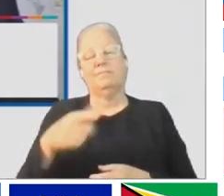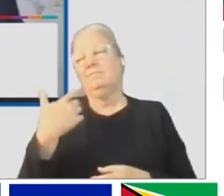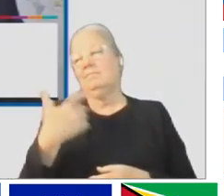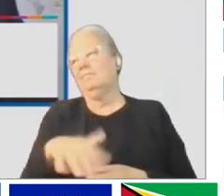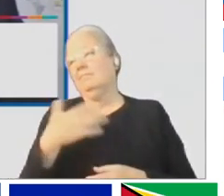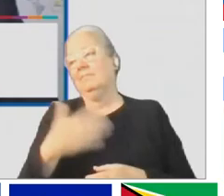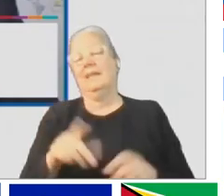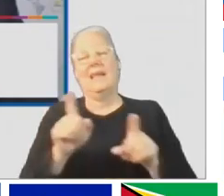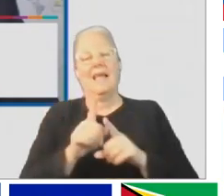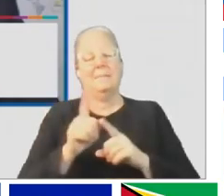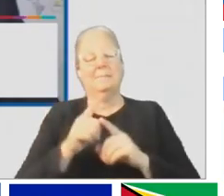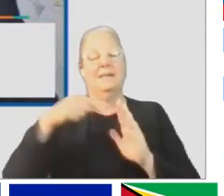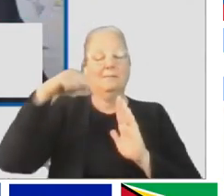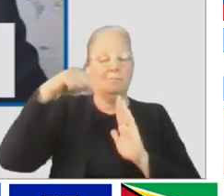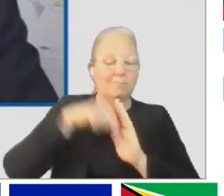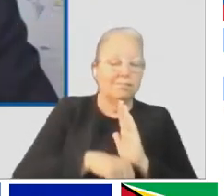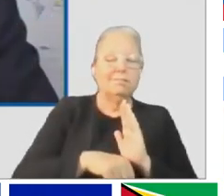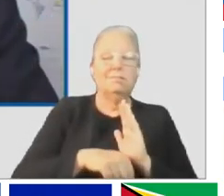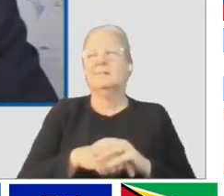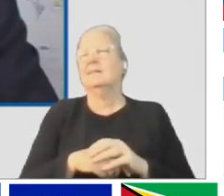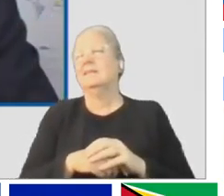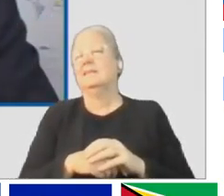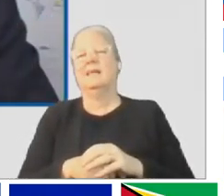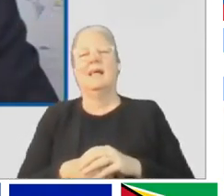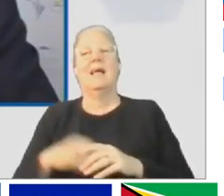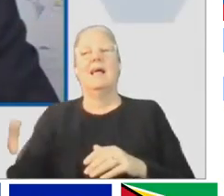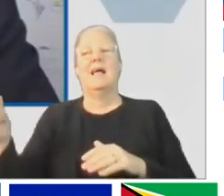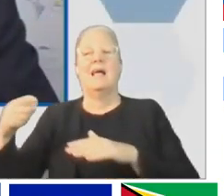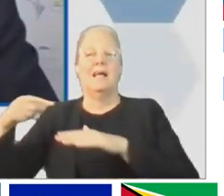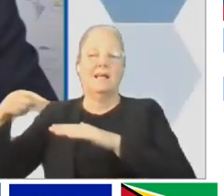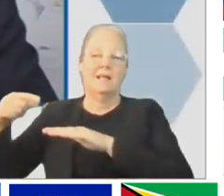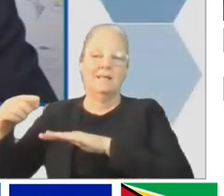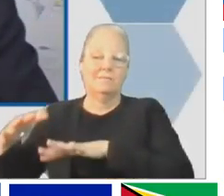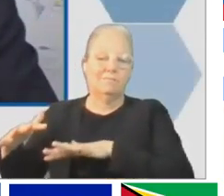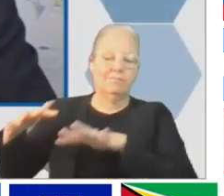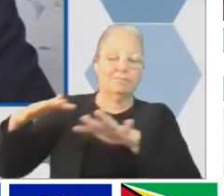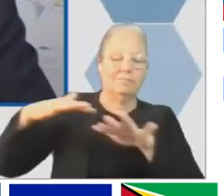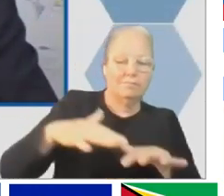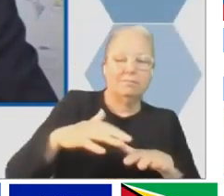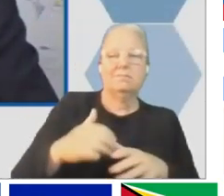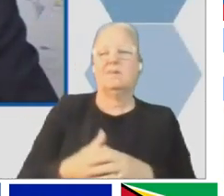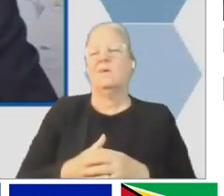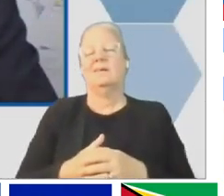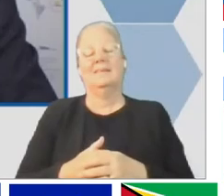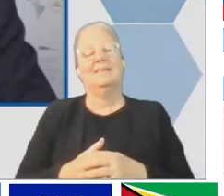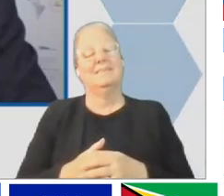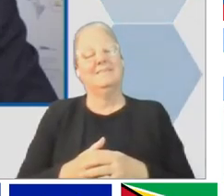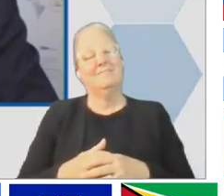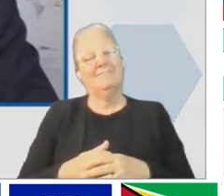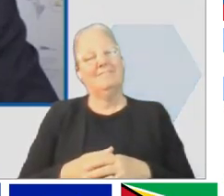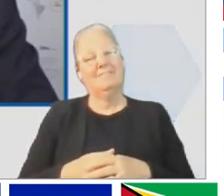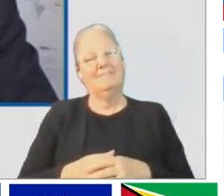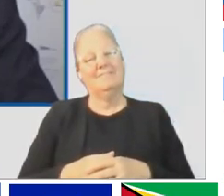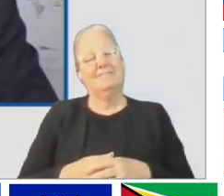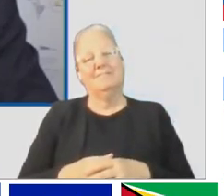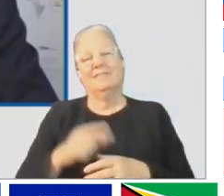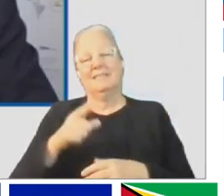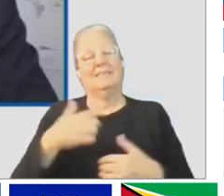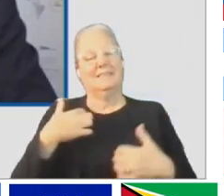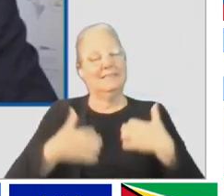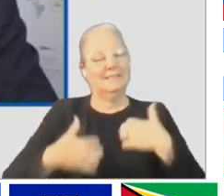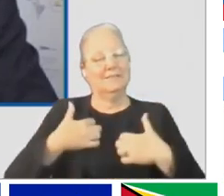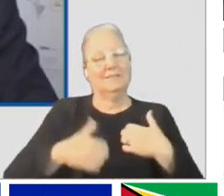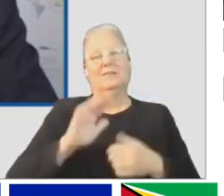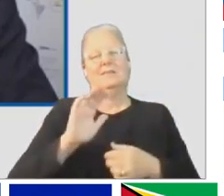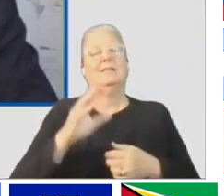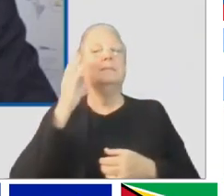know, migration, mobilization challenges, etc. Thank you for that interesting experience of the St.